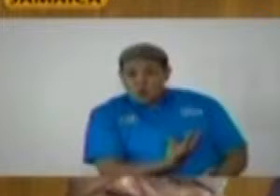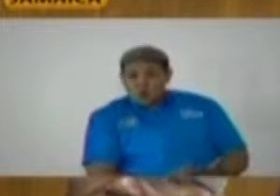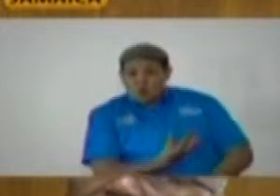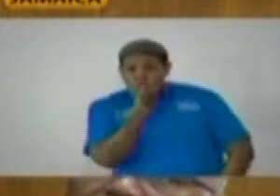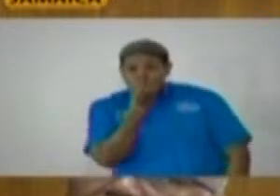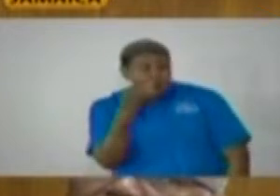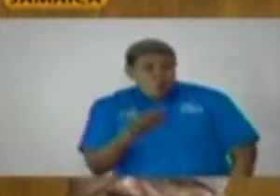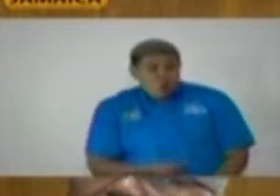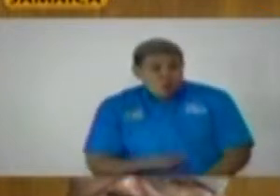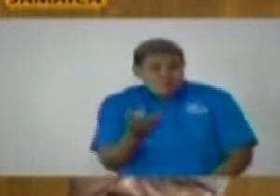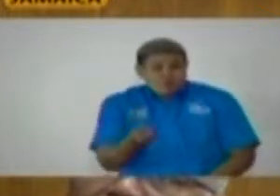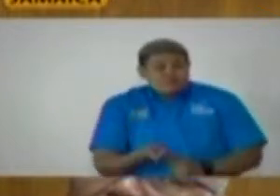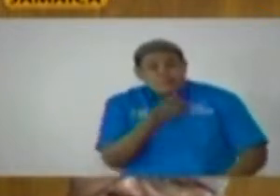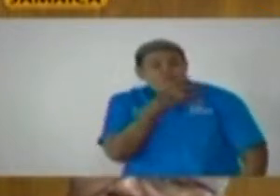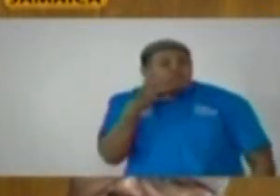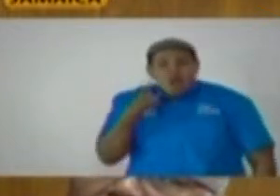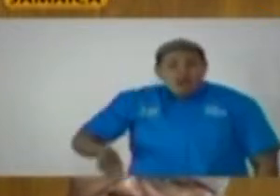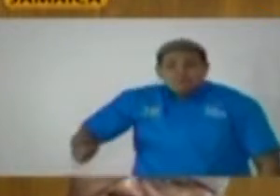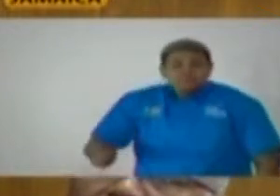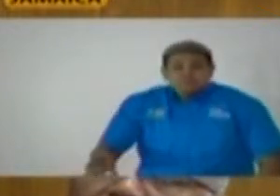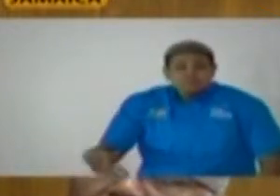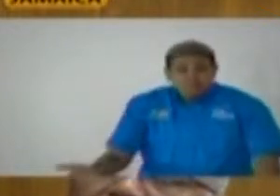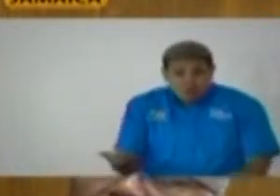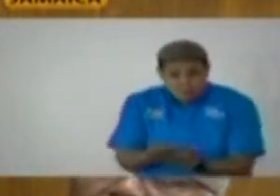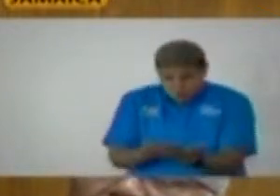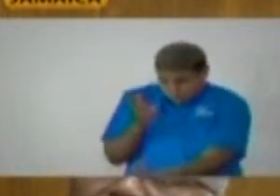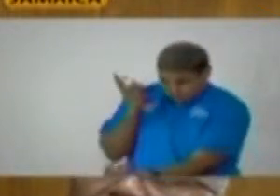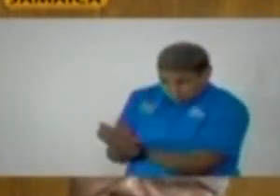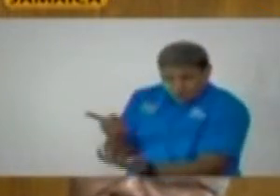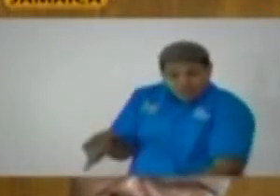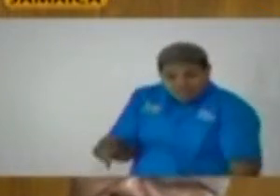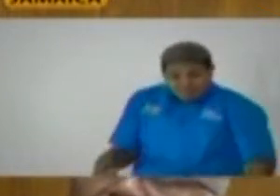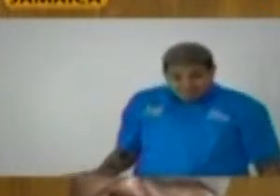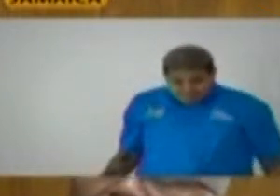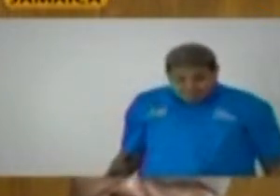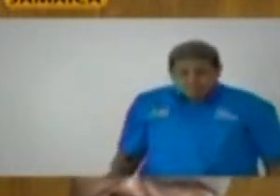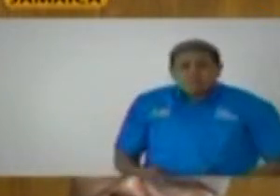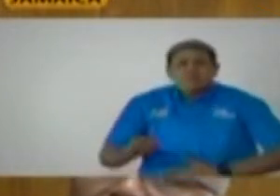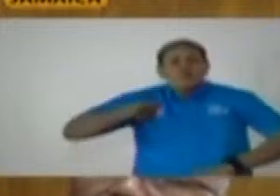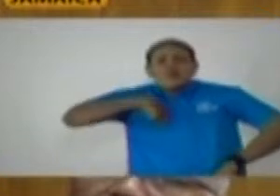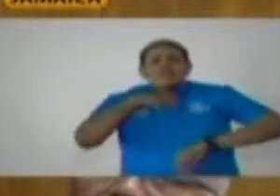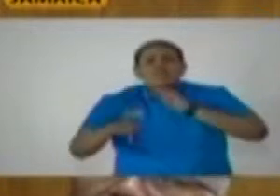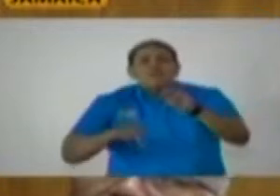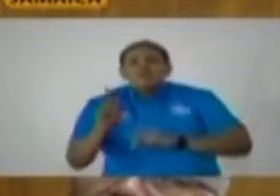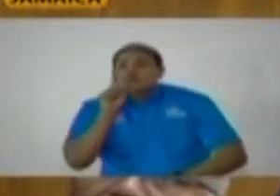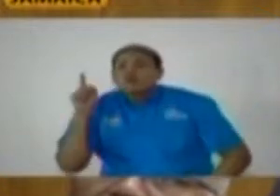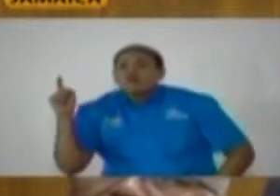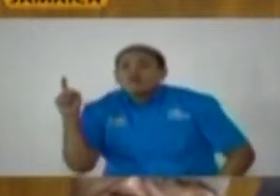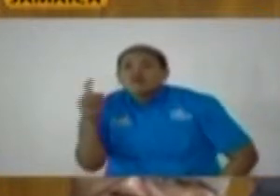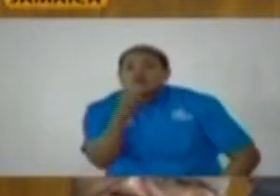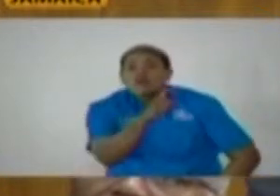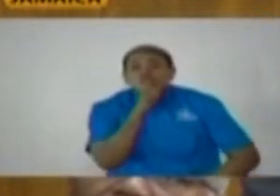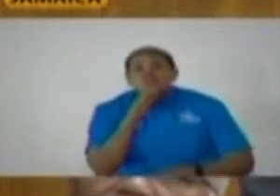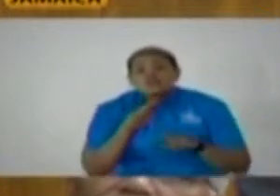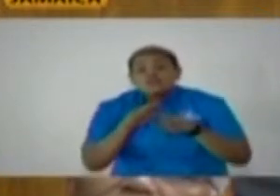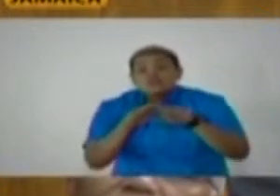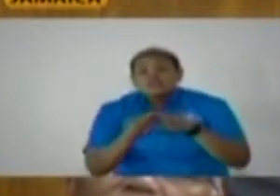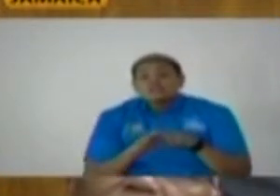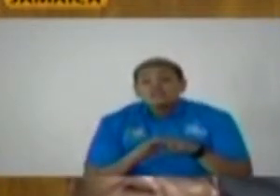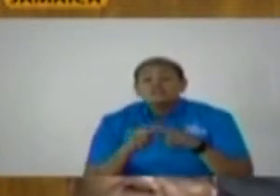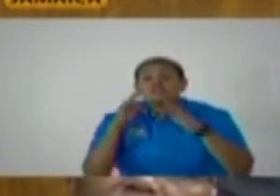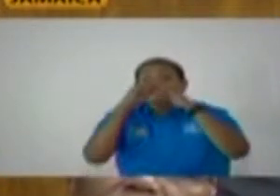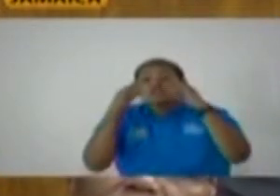they purchase from our farmers? Is the budget catering to them? We have people walking the streets and sitting at a